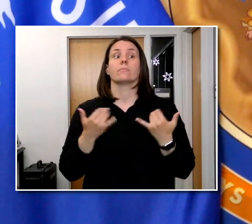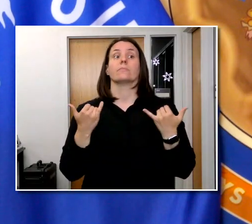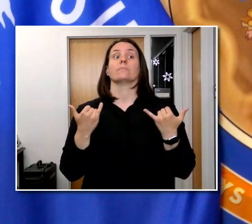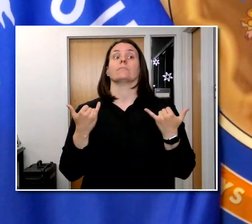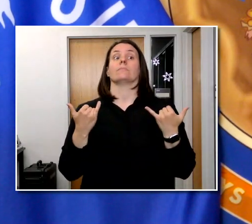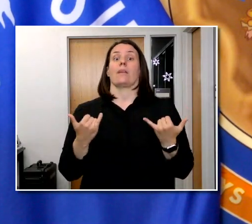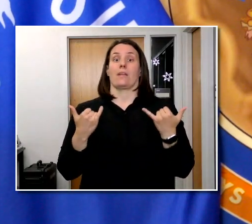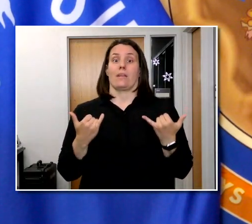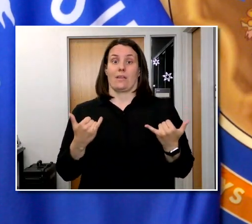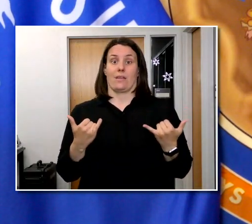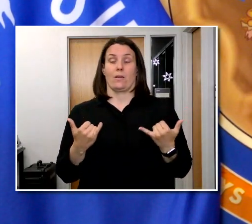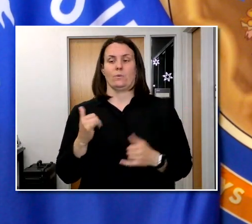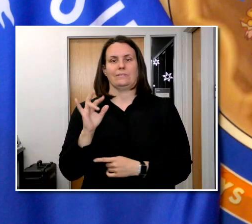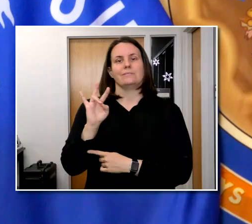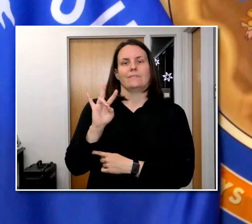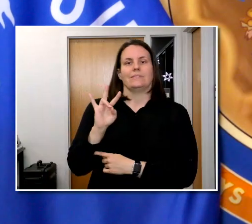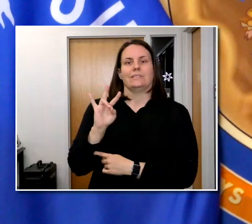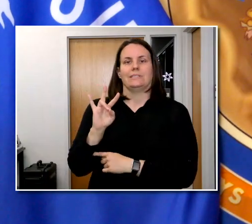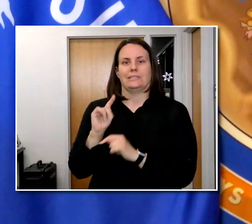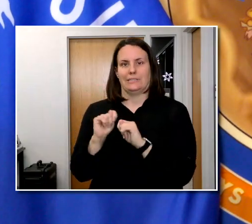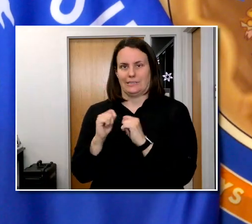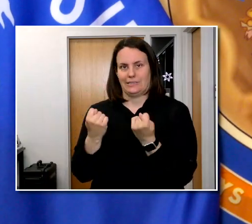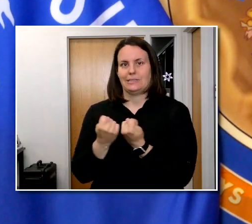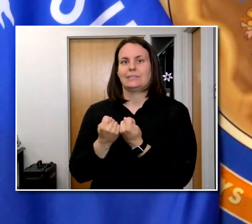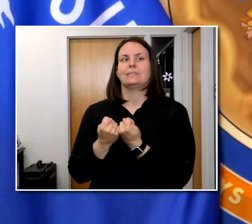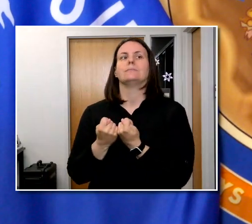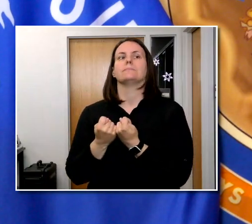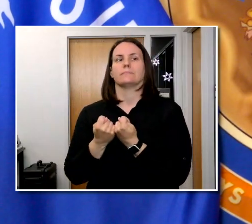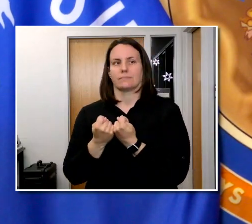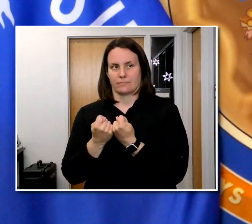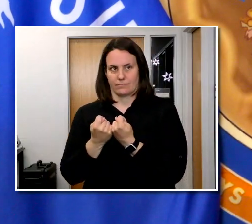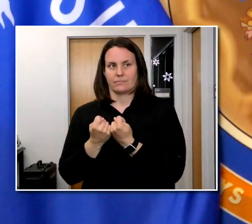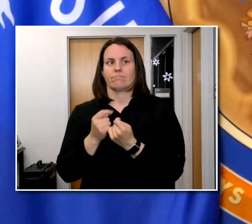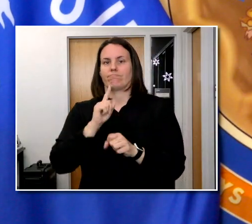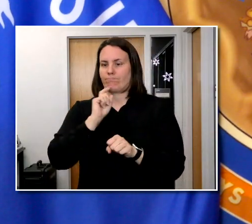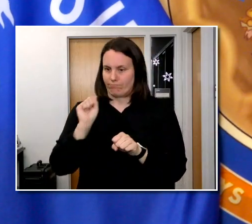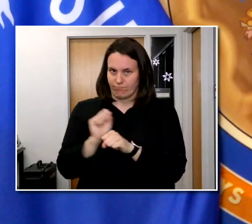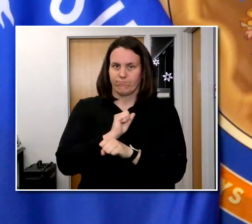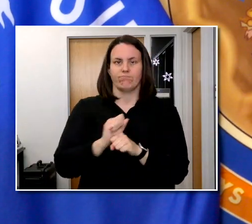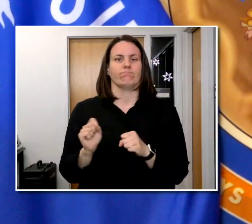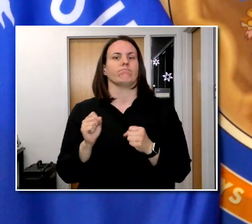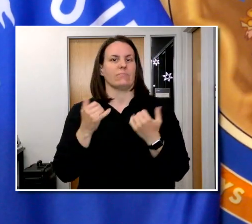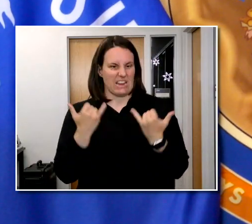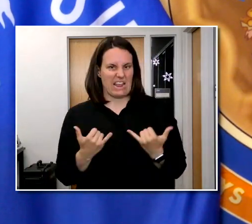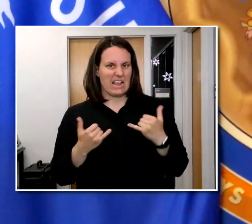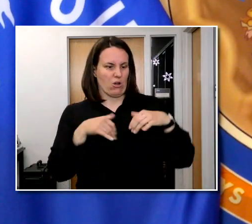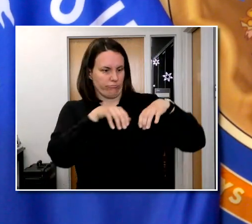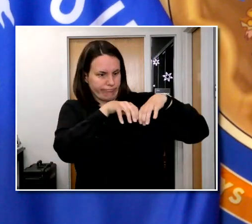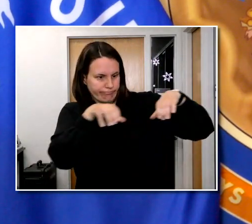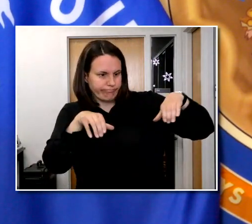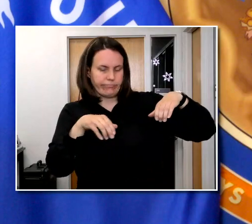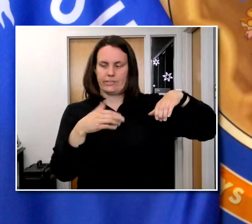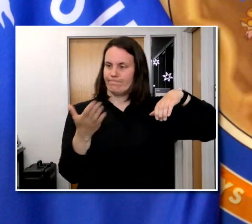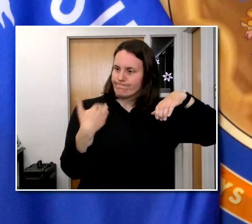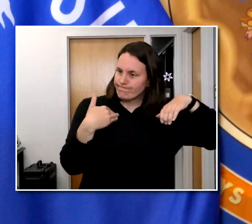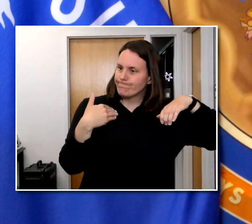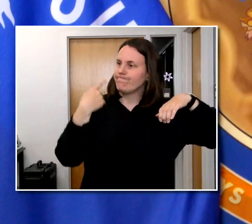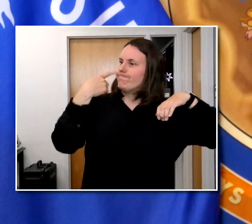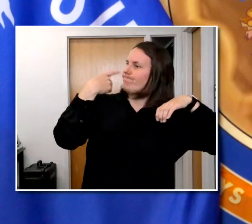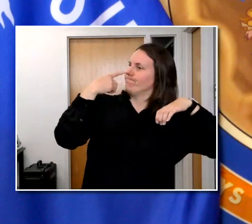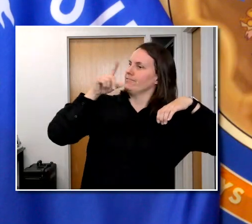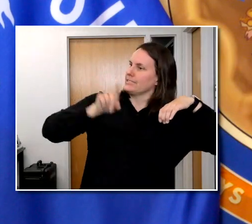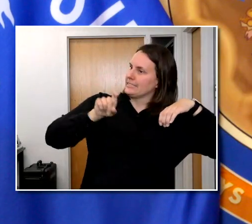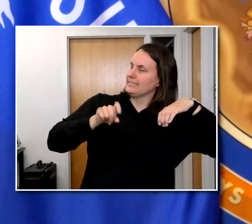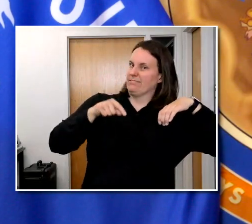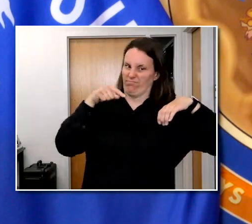7 teams out today actually testing. And so the other part of that is there is a lot of advanced work required